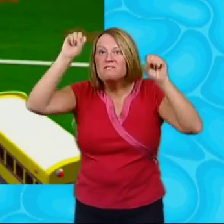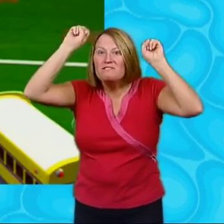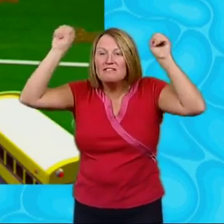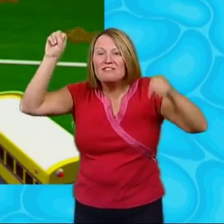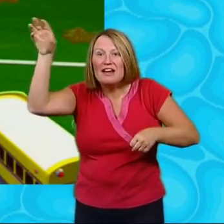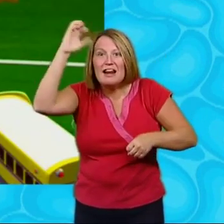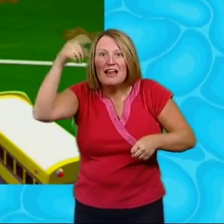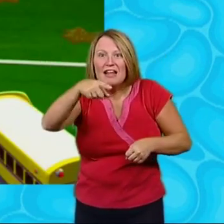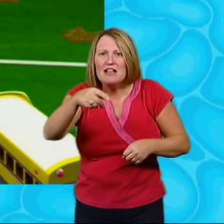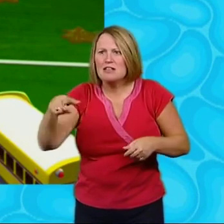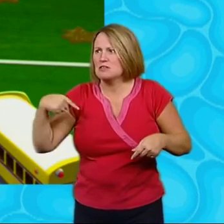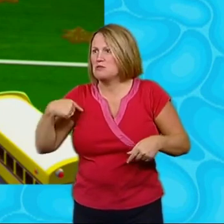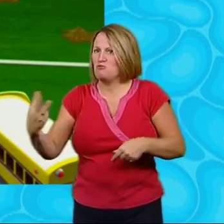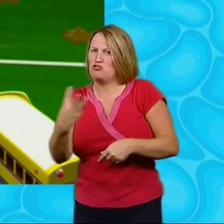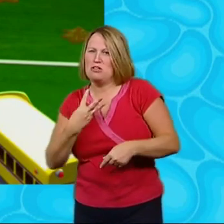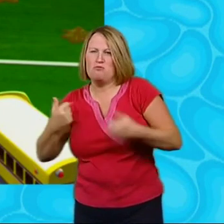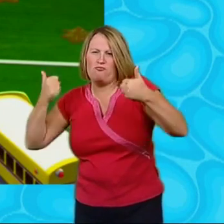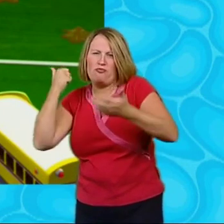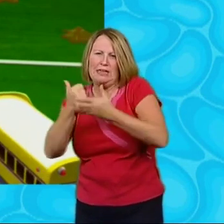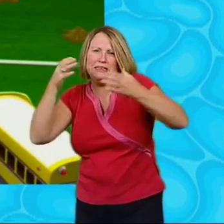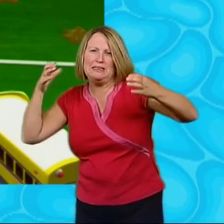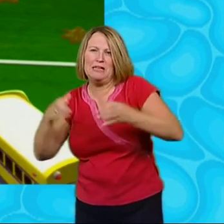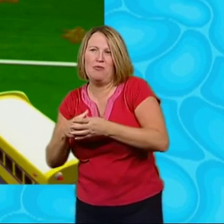Well, if you really need me...